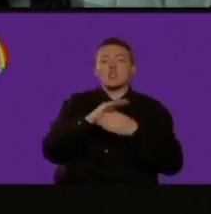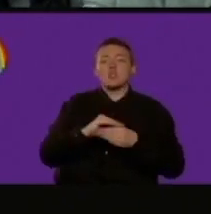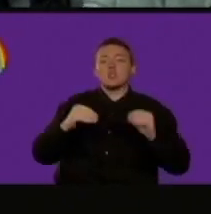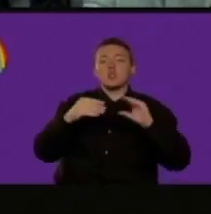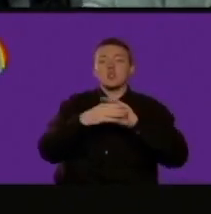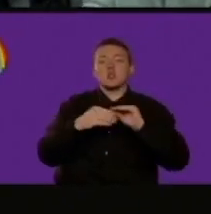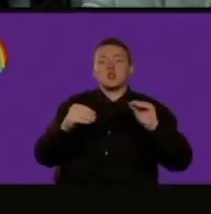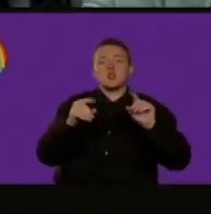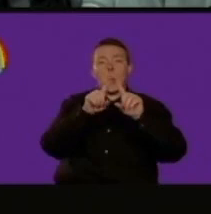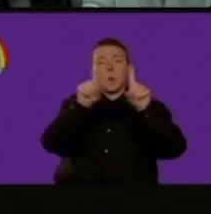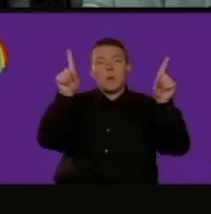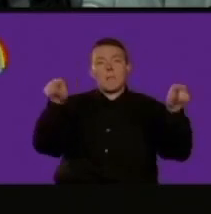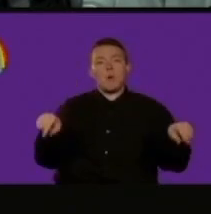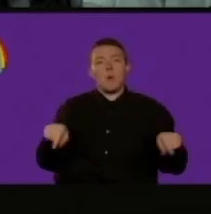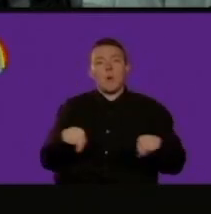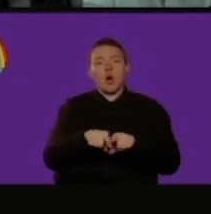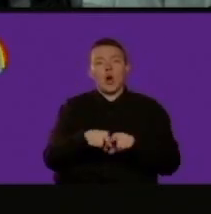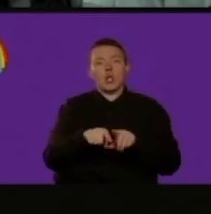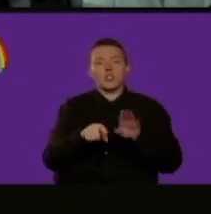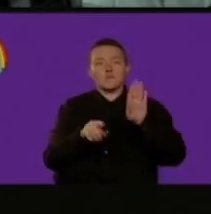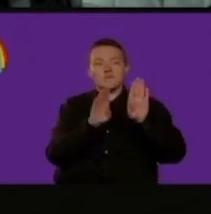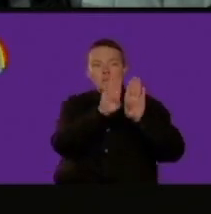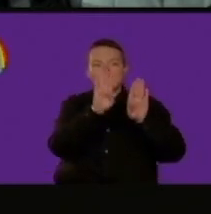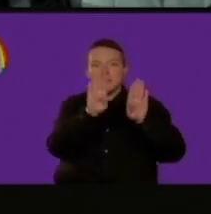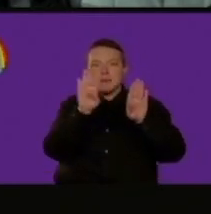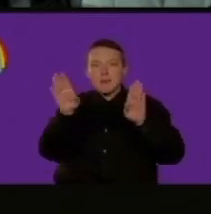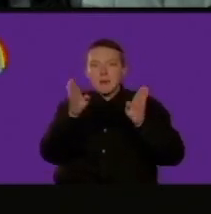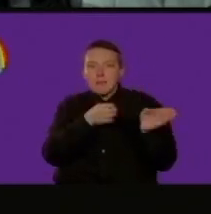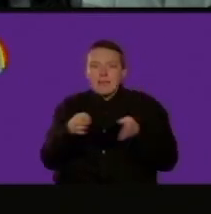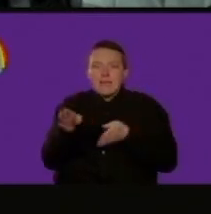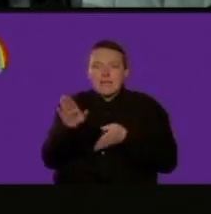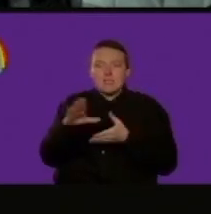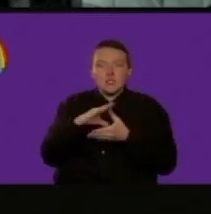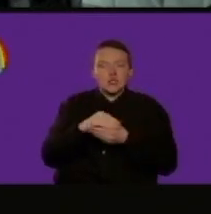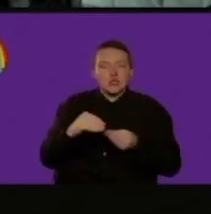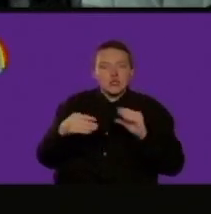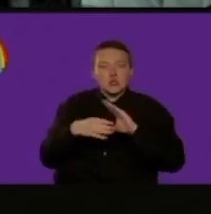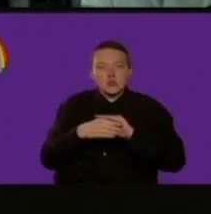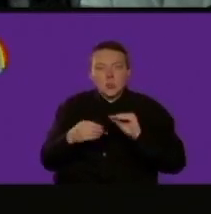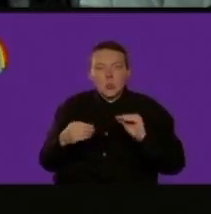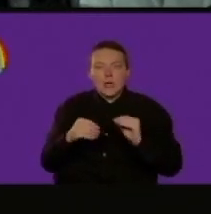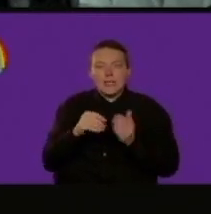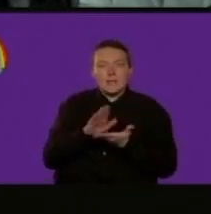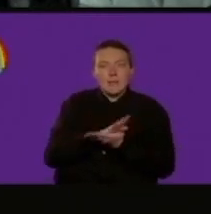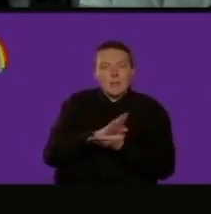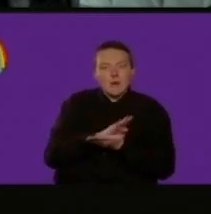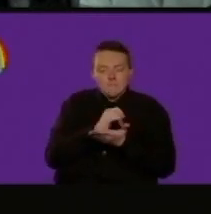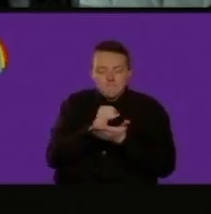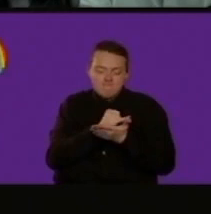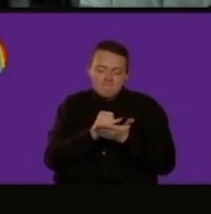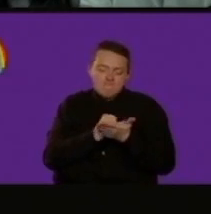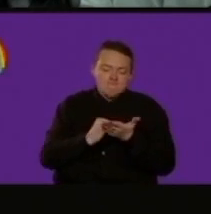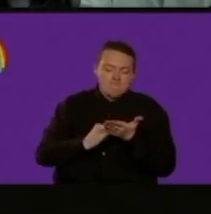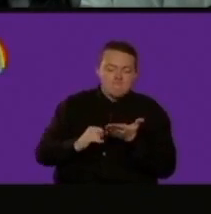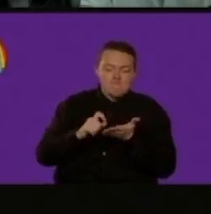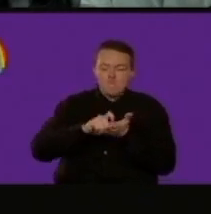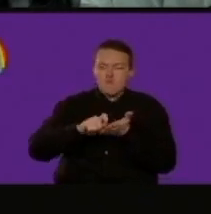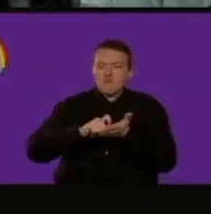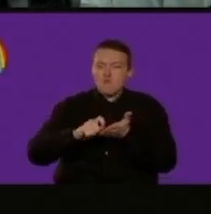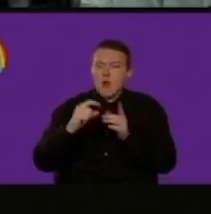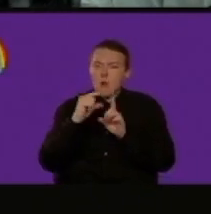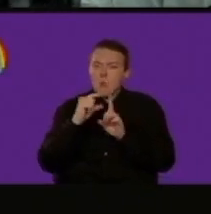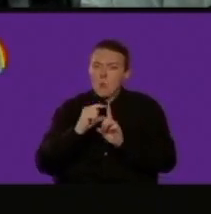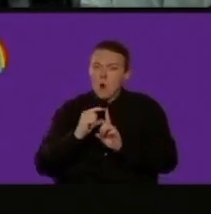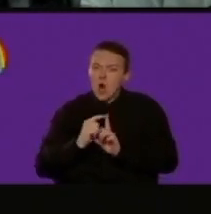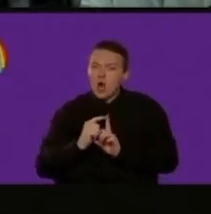the ideal is that in our case, as we are teaching about building stories on social topics, we